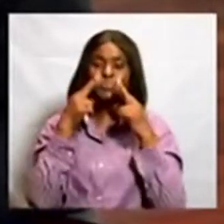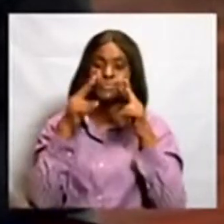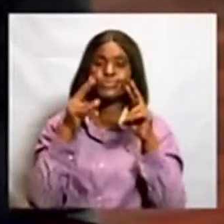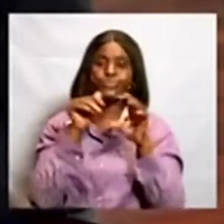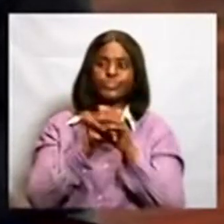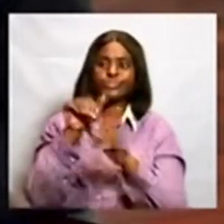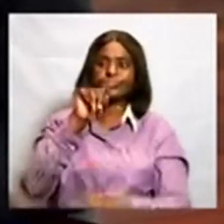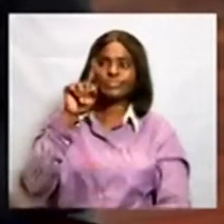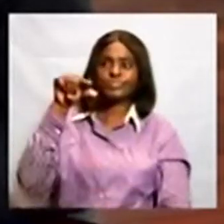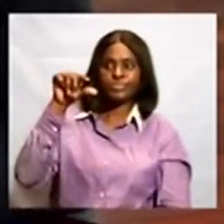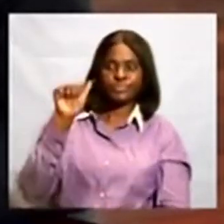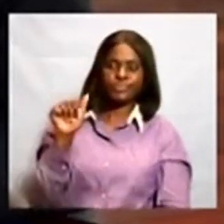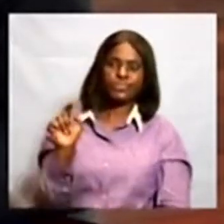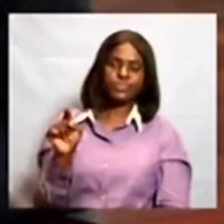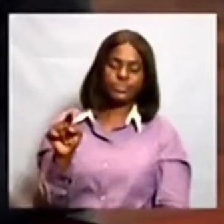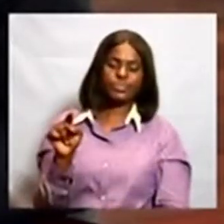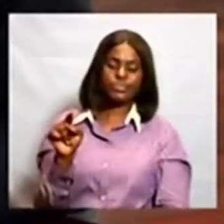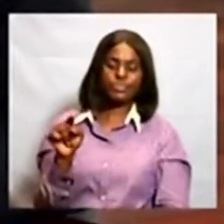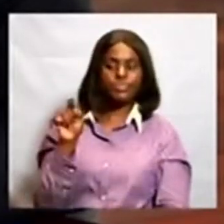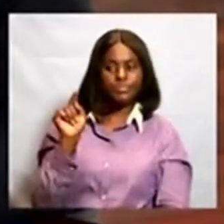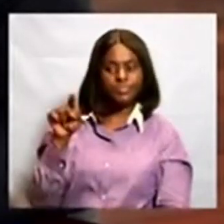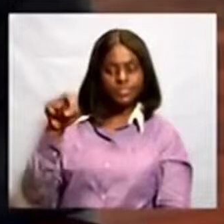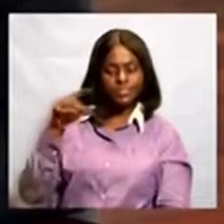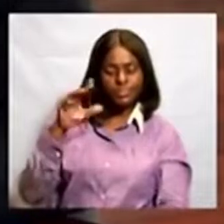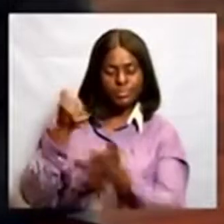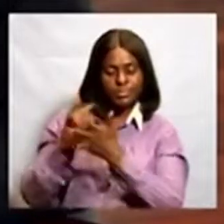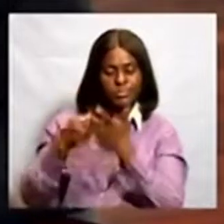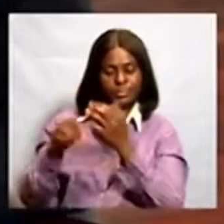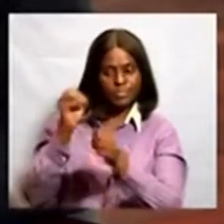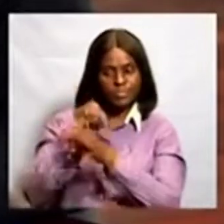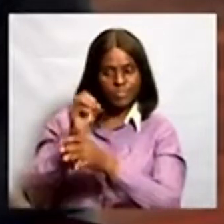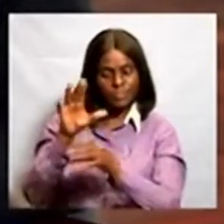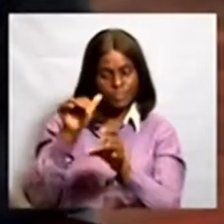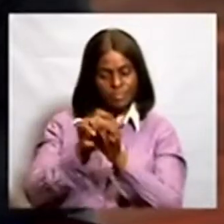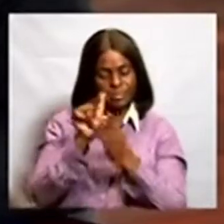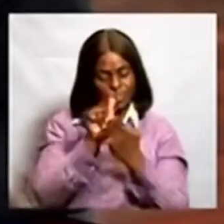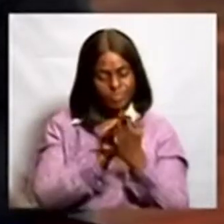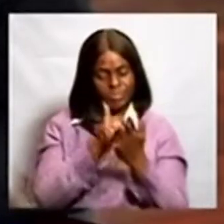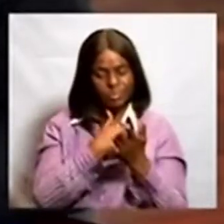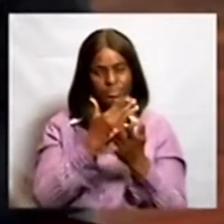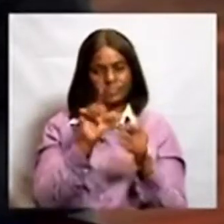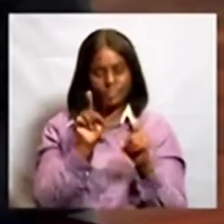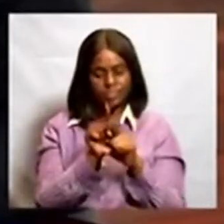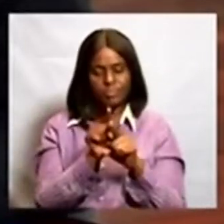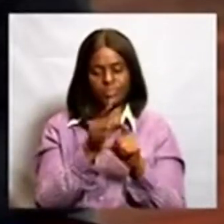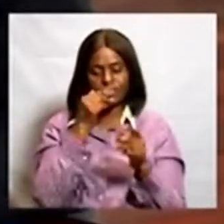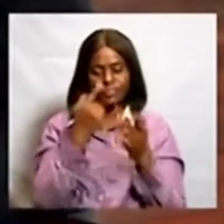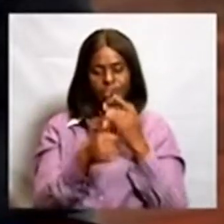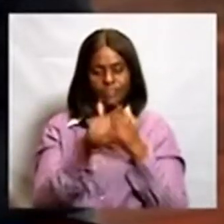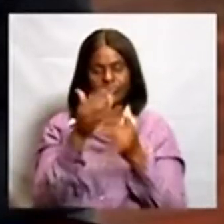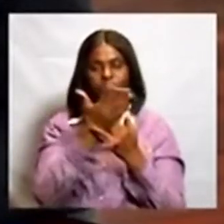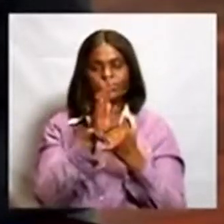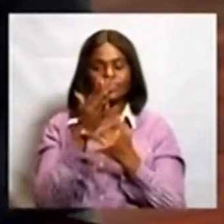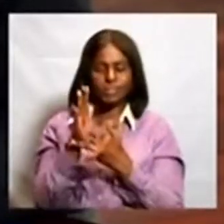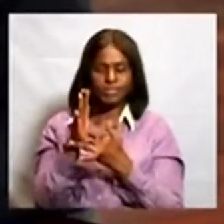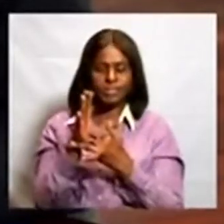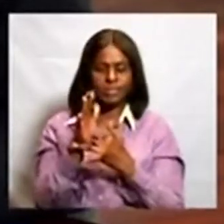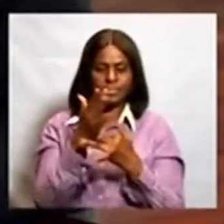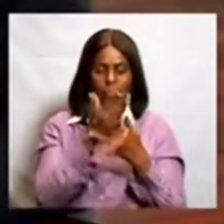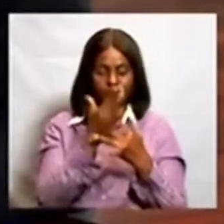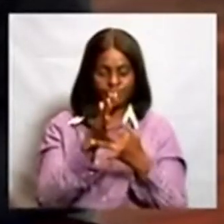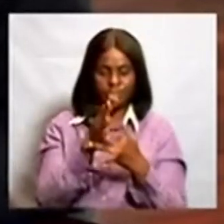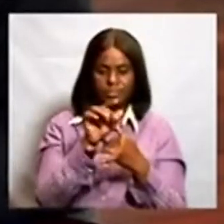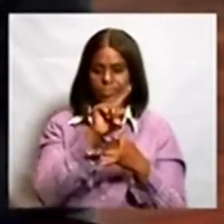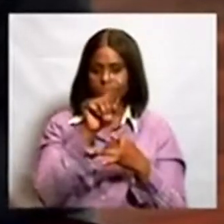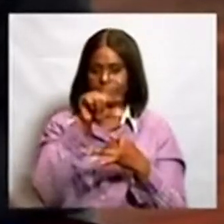ZACO. That requirement is already there in the current Act, that they are supposed to share, or that ZACO is